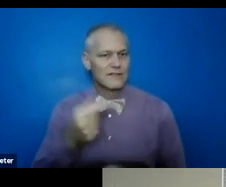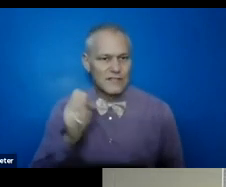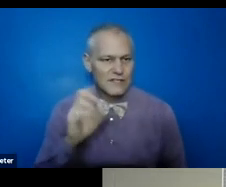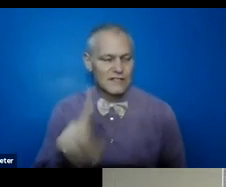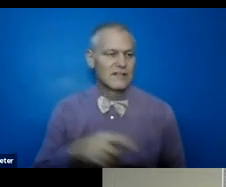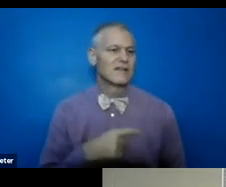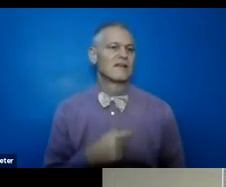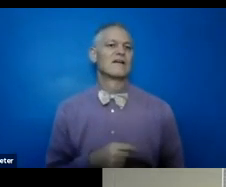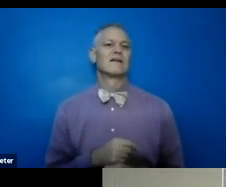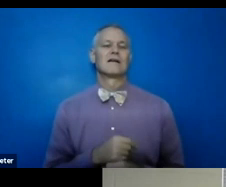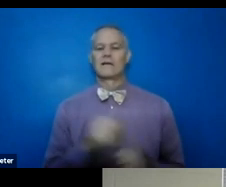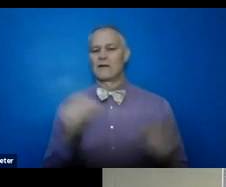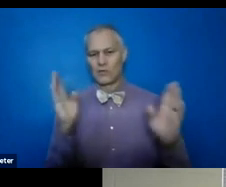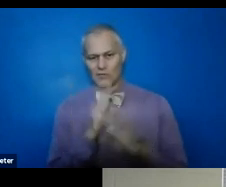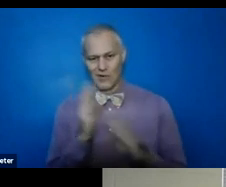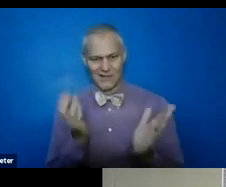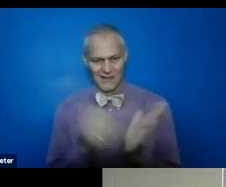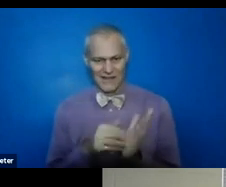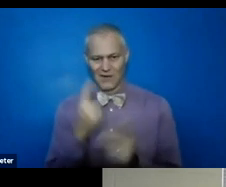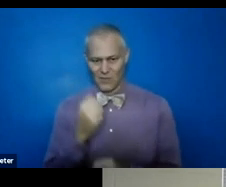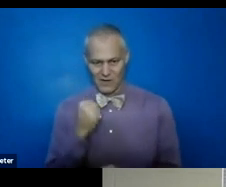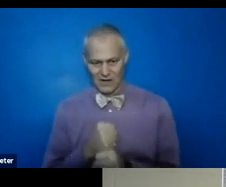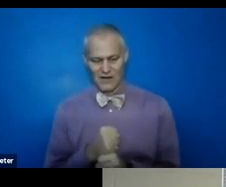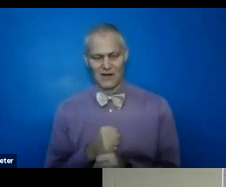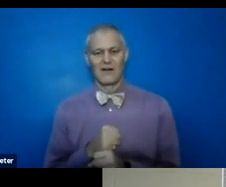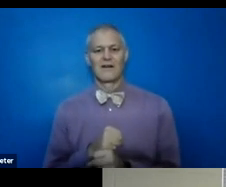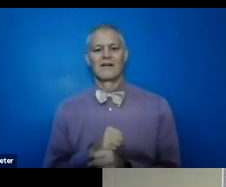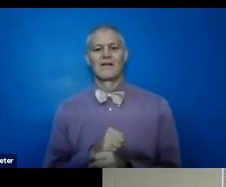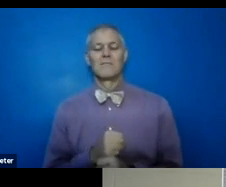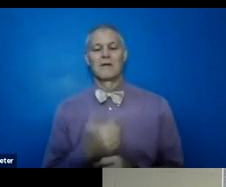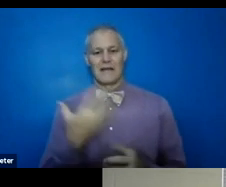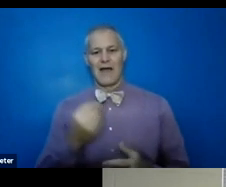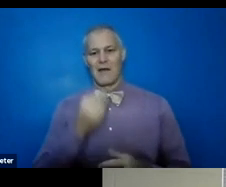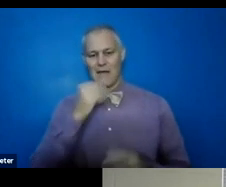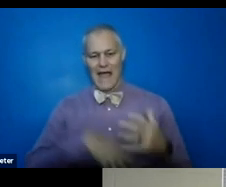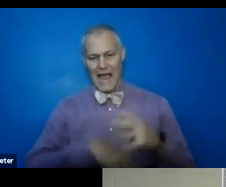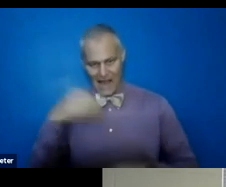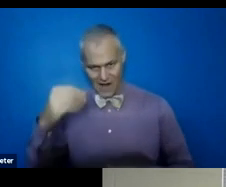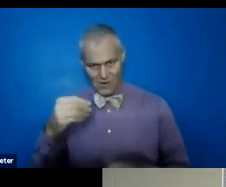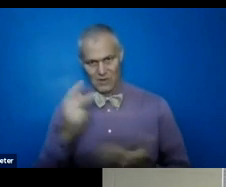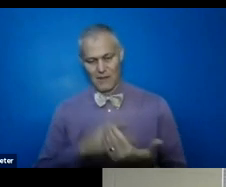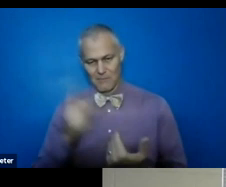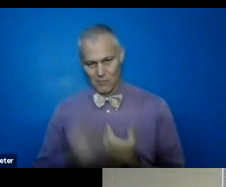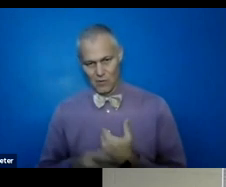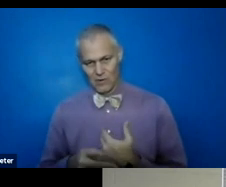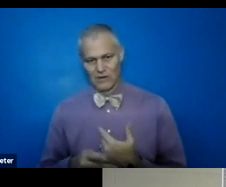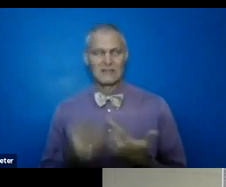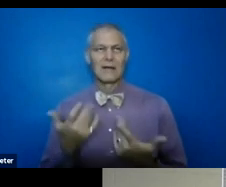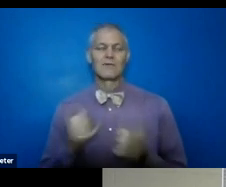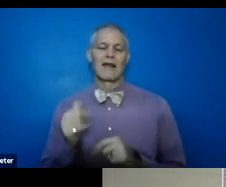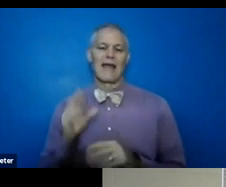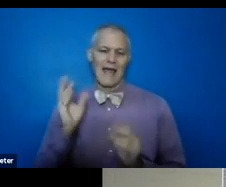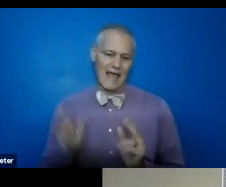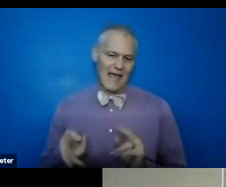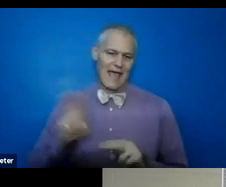in trouble, have not gotten in trouble in a year. But since being home from prison and doing the program now, I'm working to add that component in